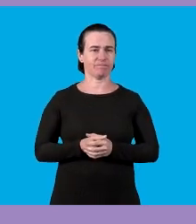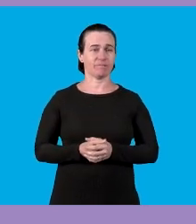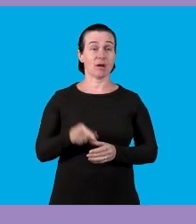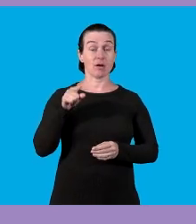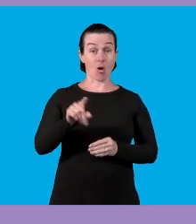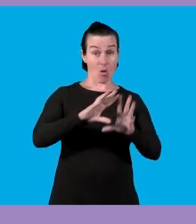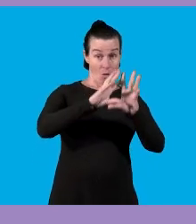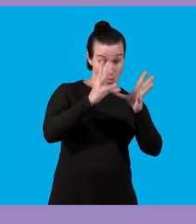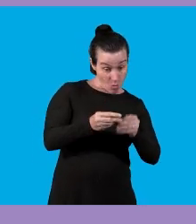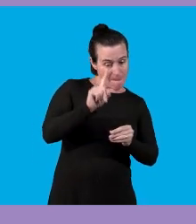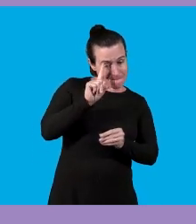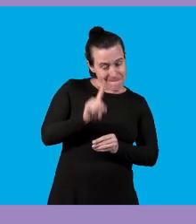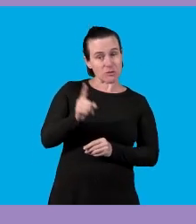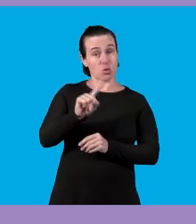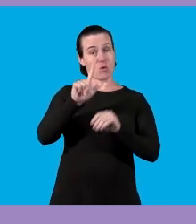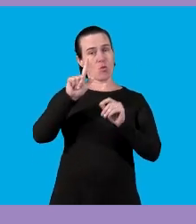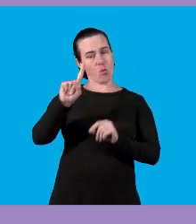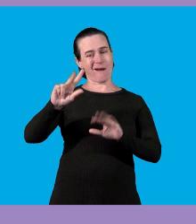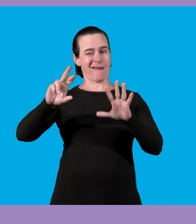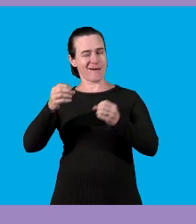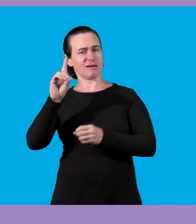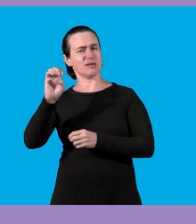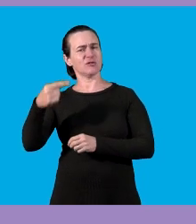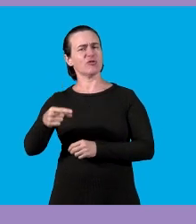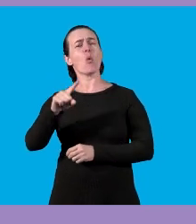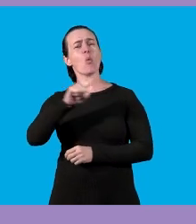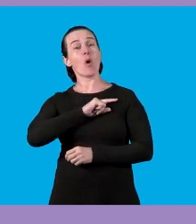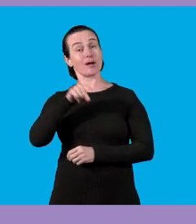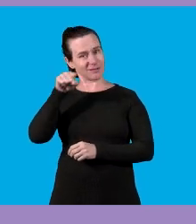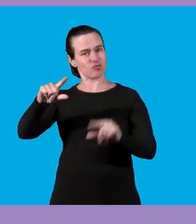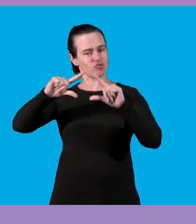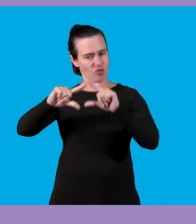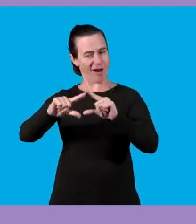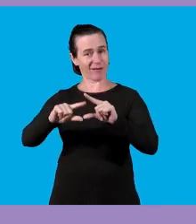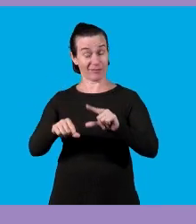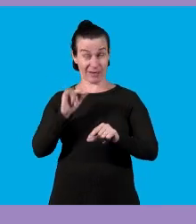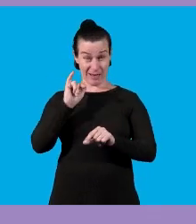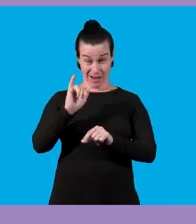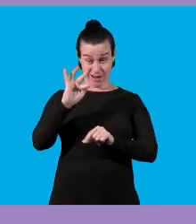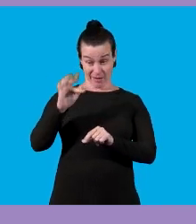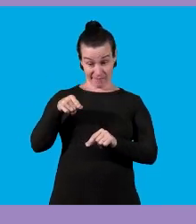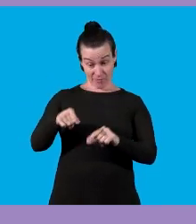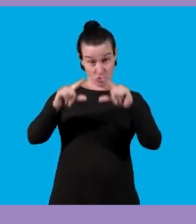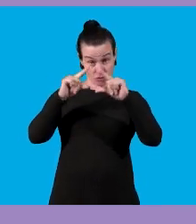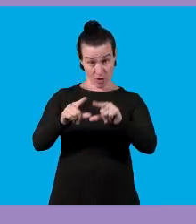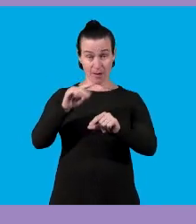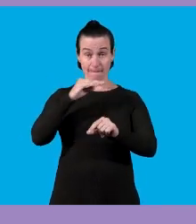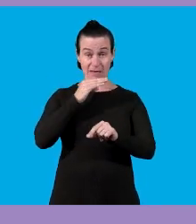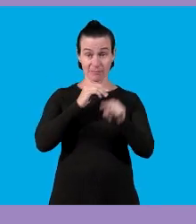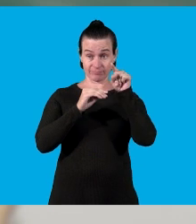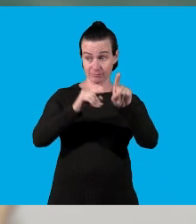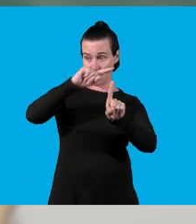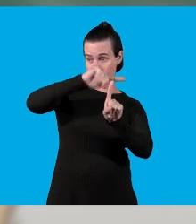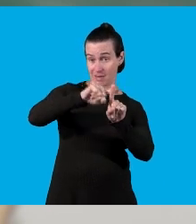to 180 because this is a triangle, and the sum of angles of a triangle must give me